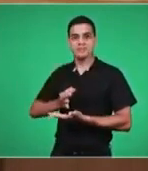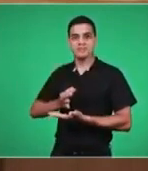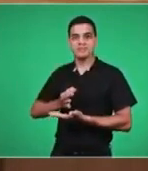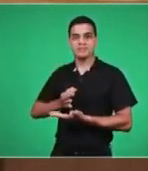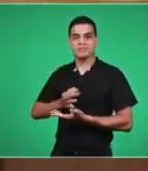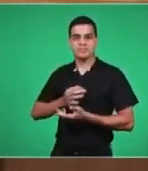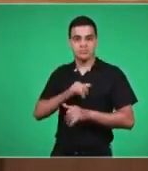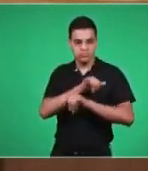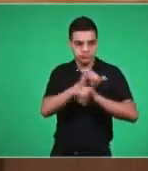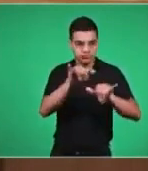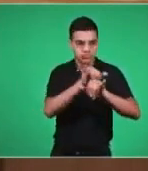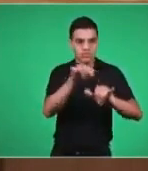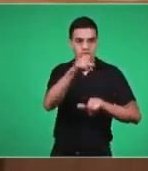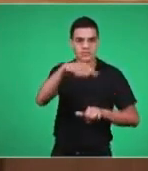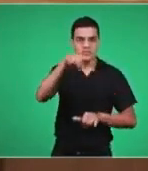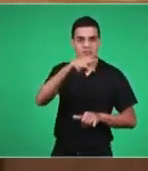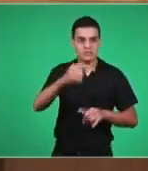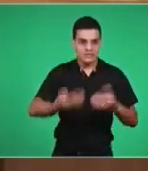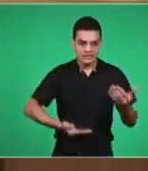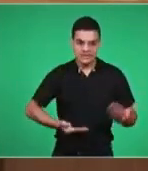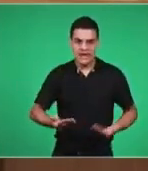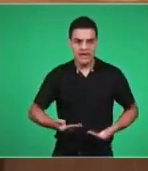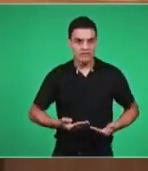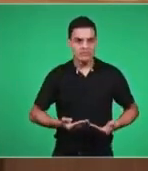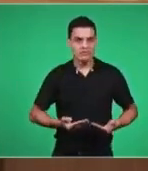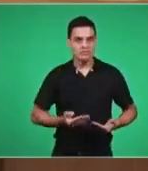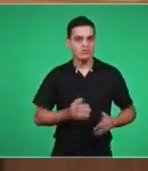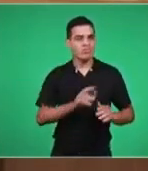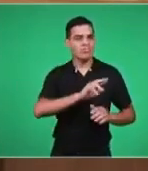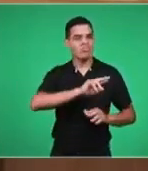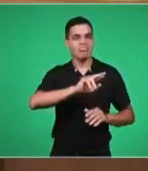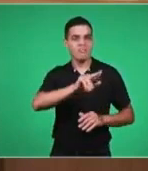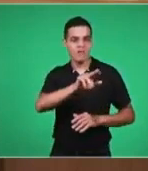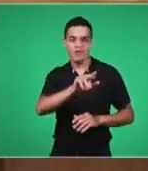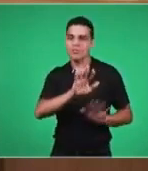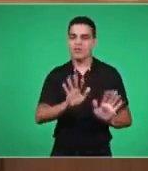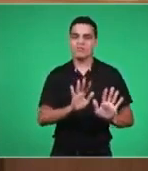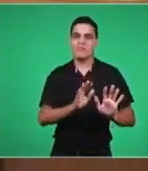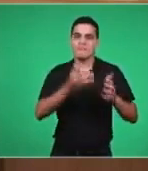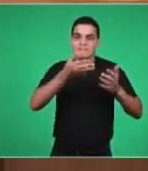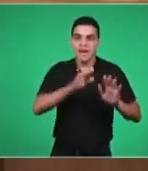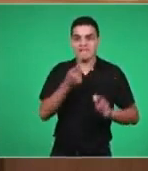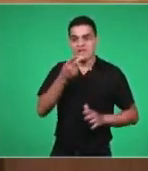is our point. It's a very strict point that we're trying to make.